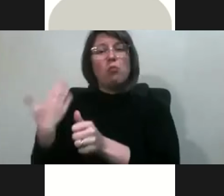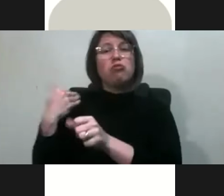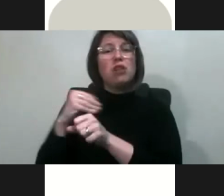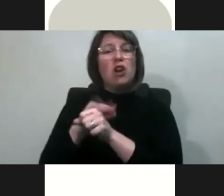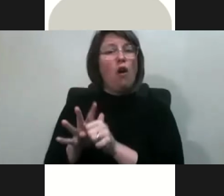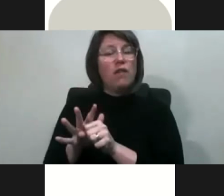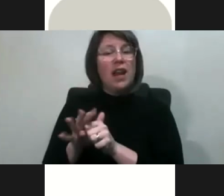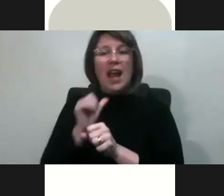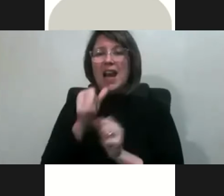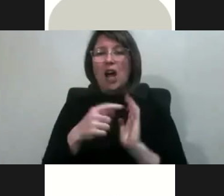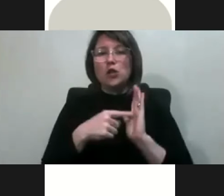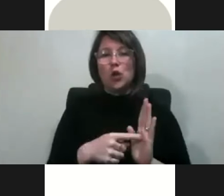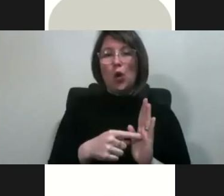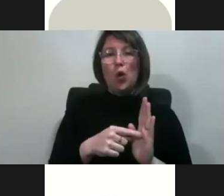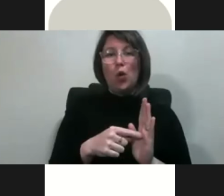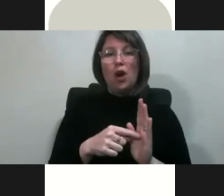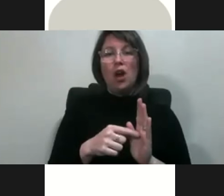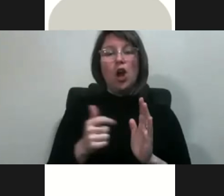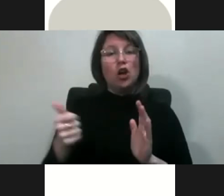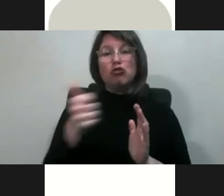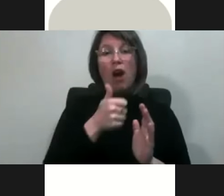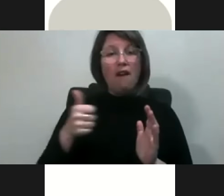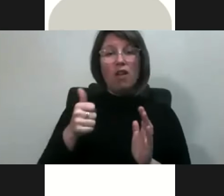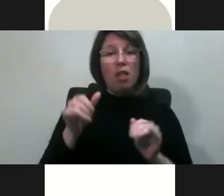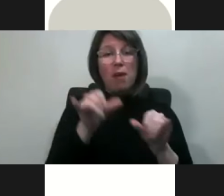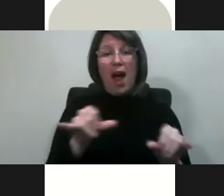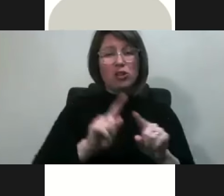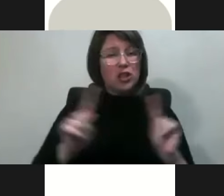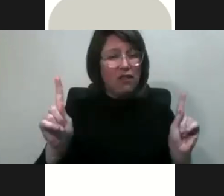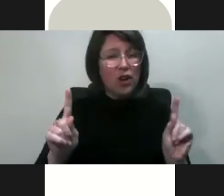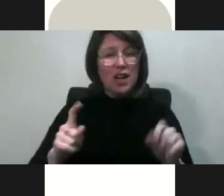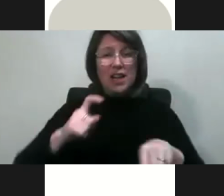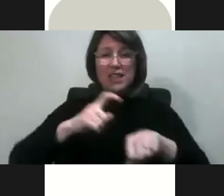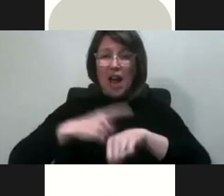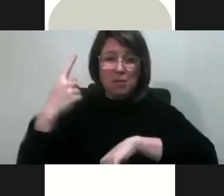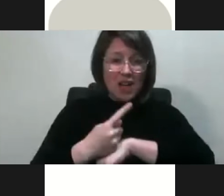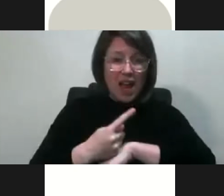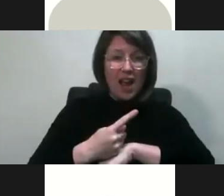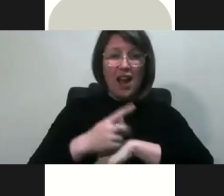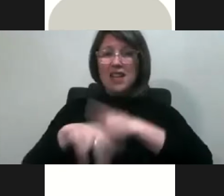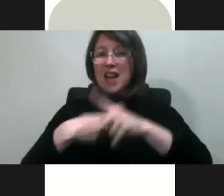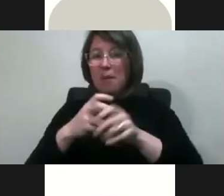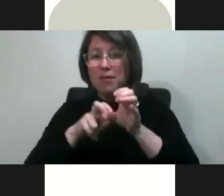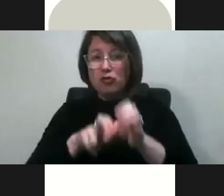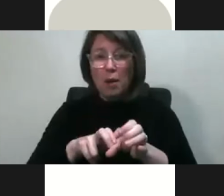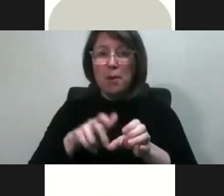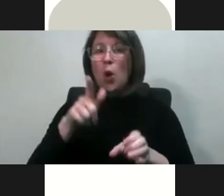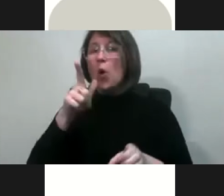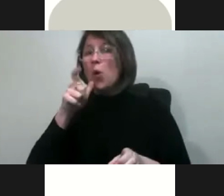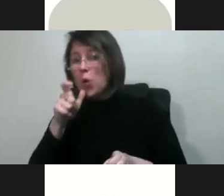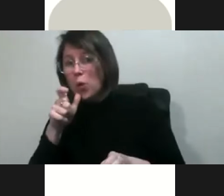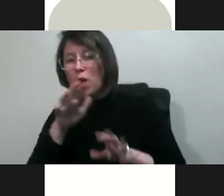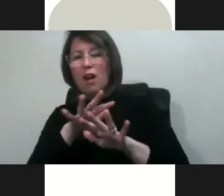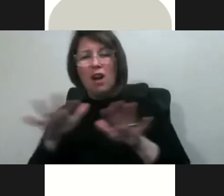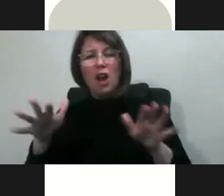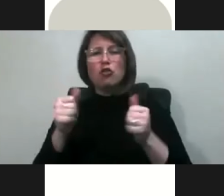that travel patterns are different in terms of times of day, types of trips, who is traveling, and making sure that we build back that we're doing as